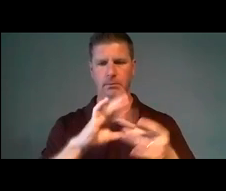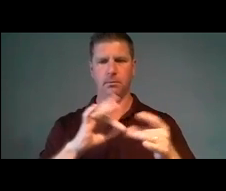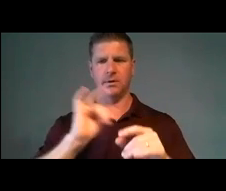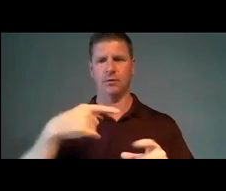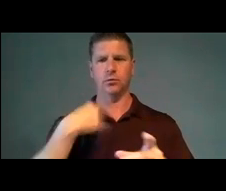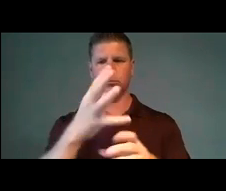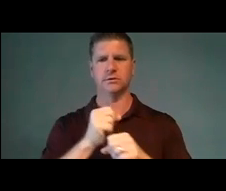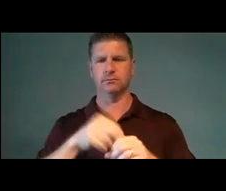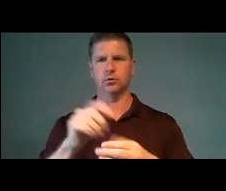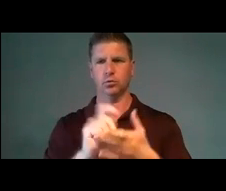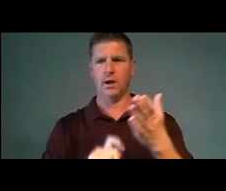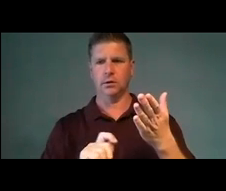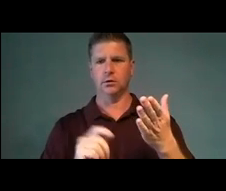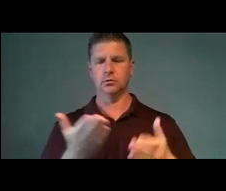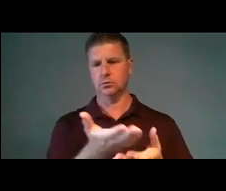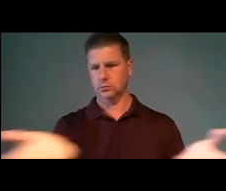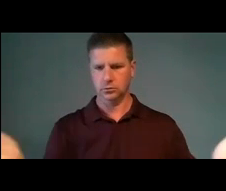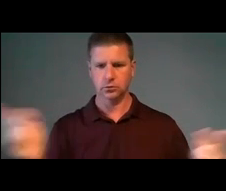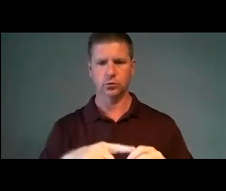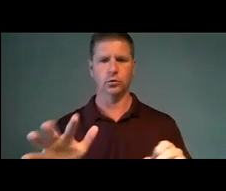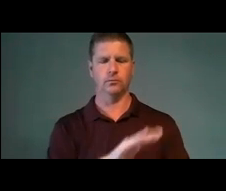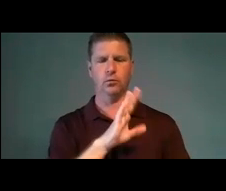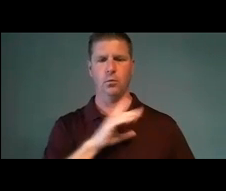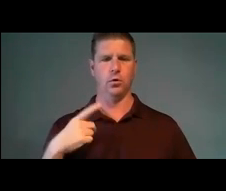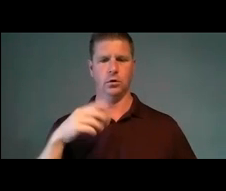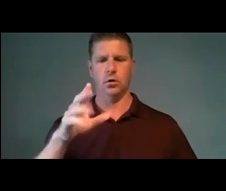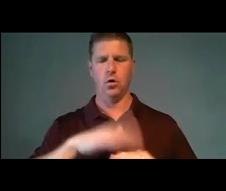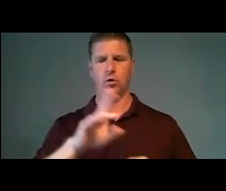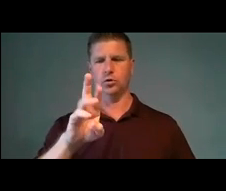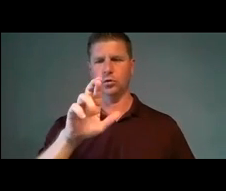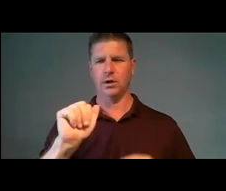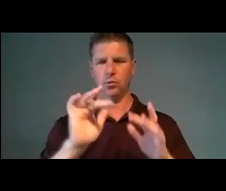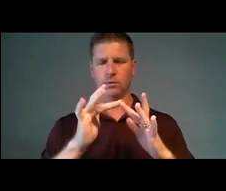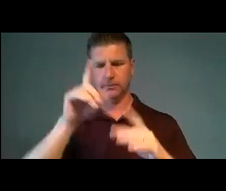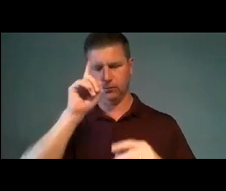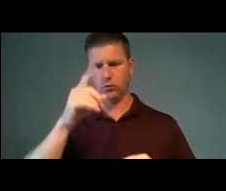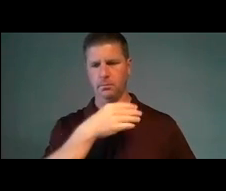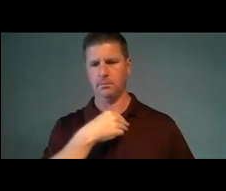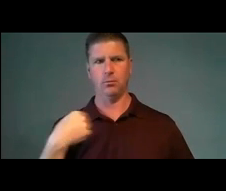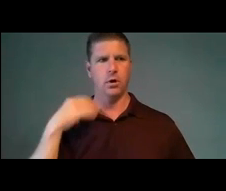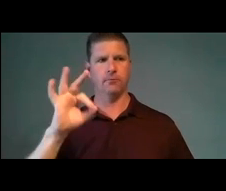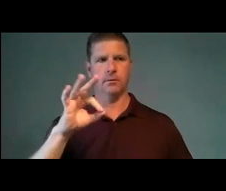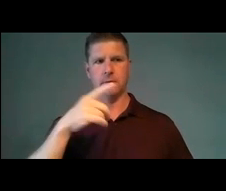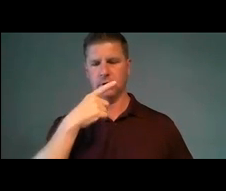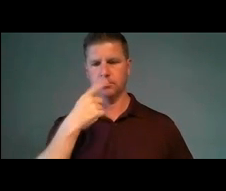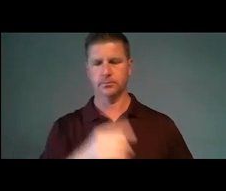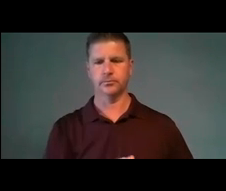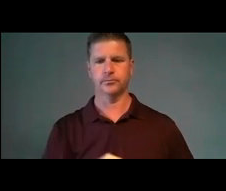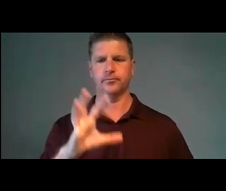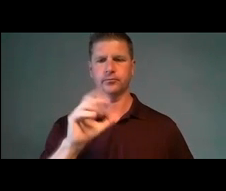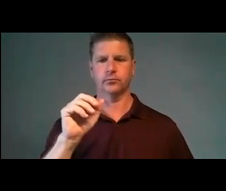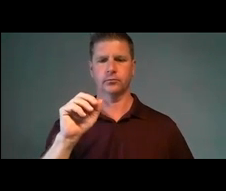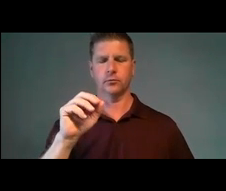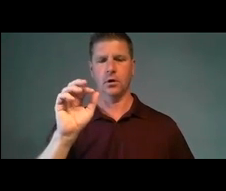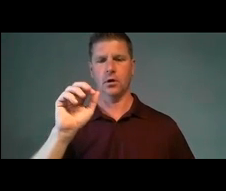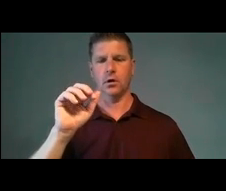writing has been distributed to the whole board, is available on the URA's website for members of the public. And there was, I'll just